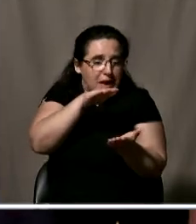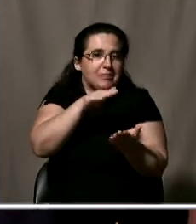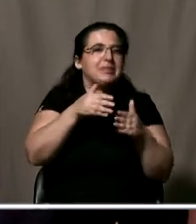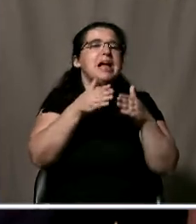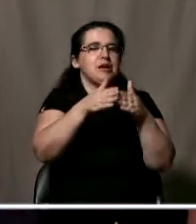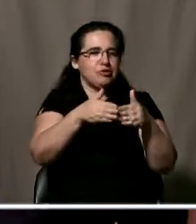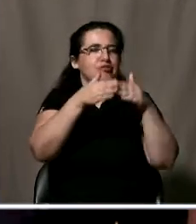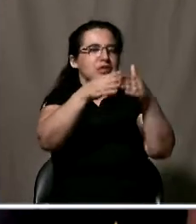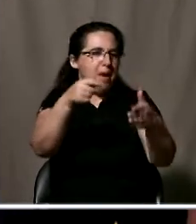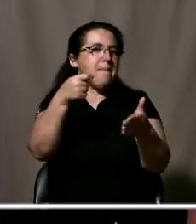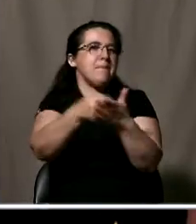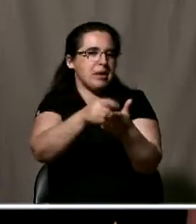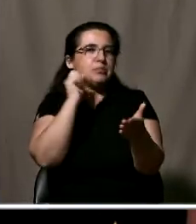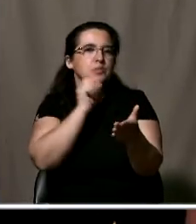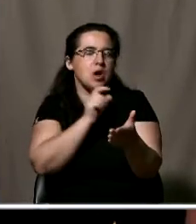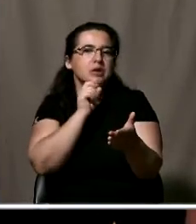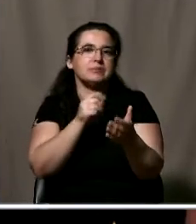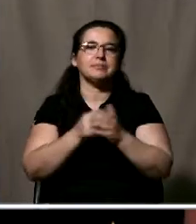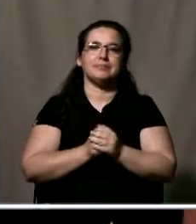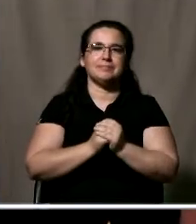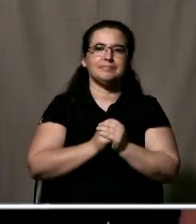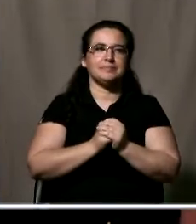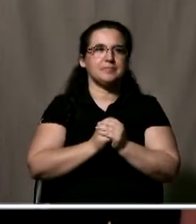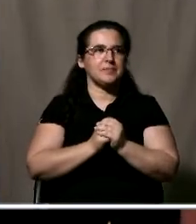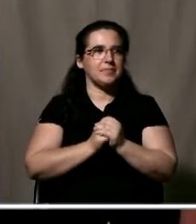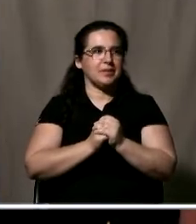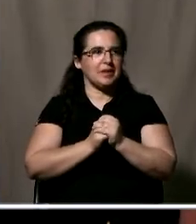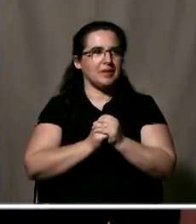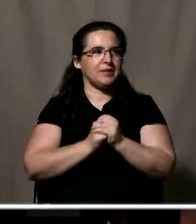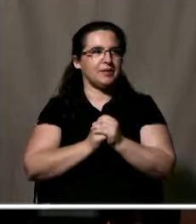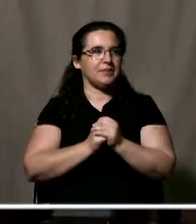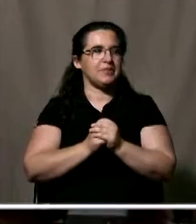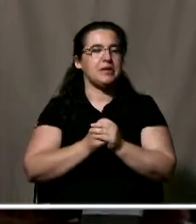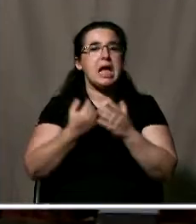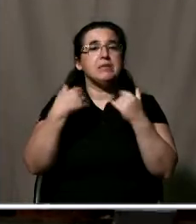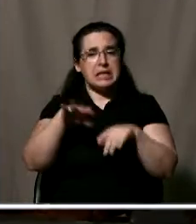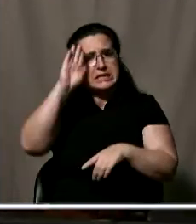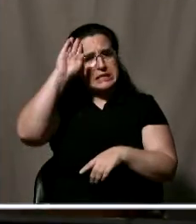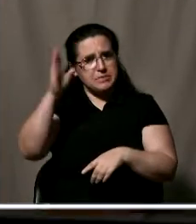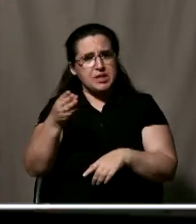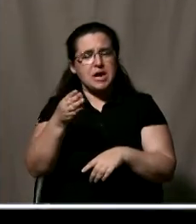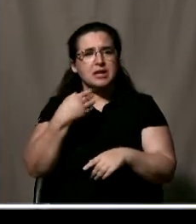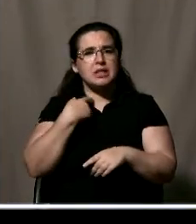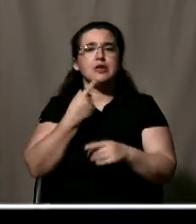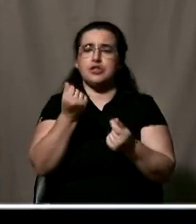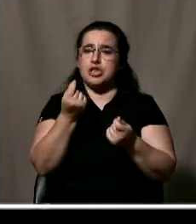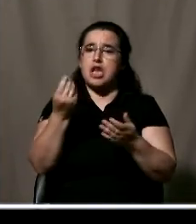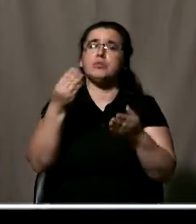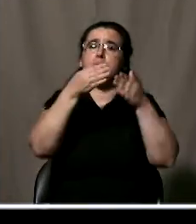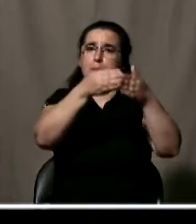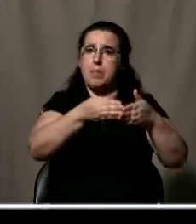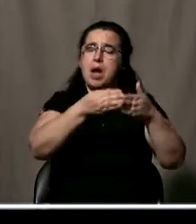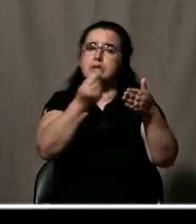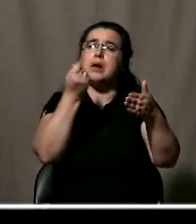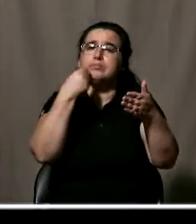cruzeiro. Now he knew he would never be able to afford the food on the cruise. E ele sabia que ele tinha dinheiro para o cruzeiro, mas ele